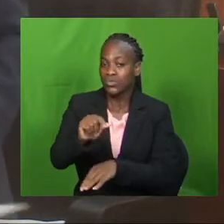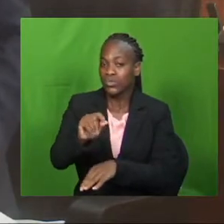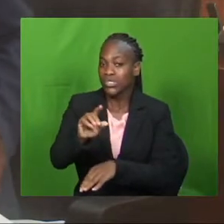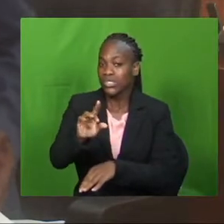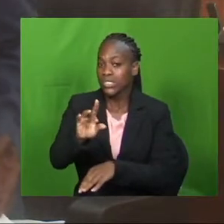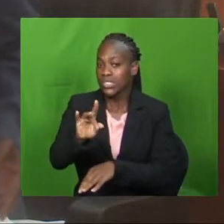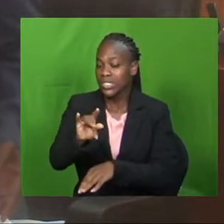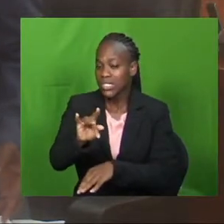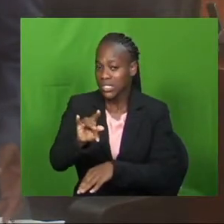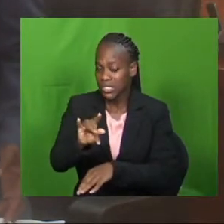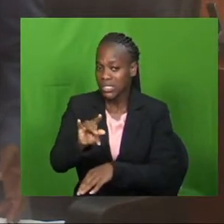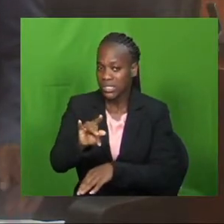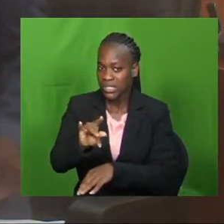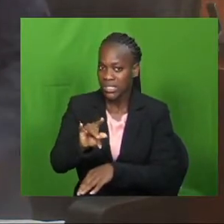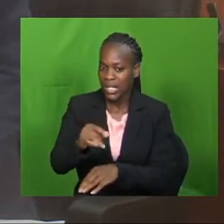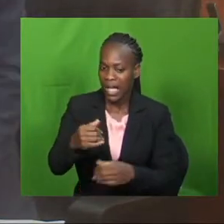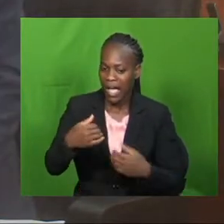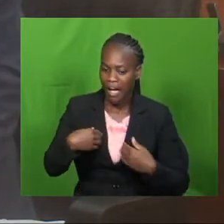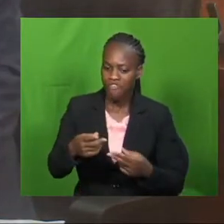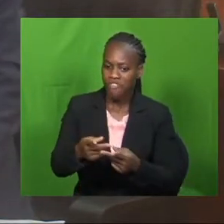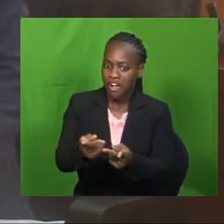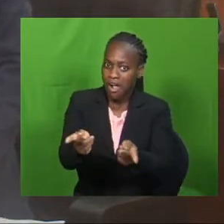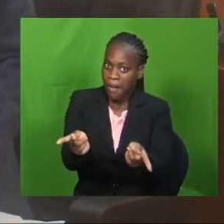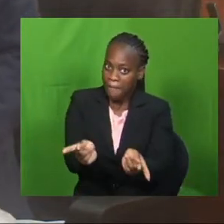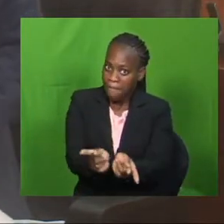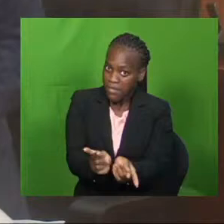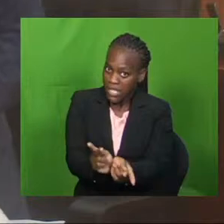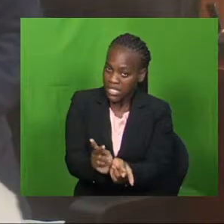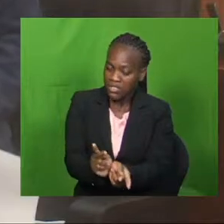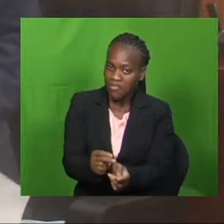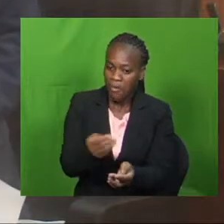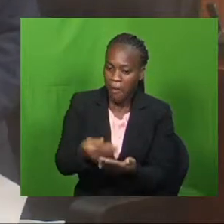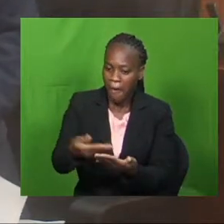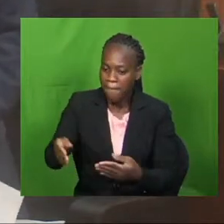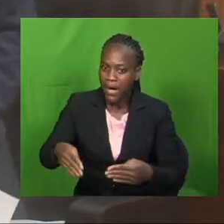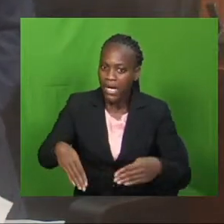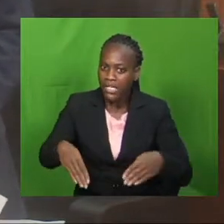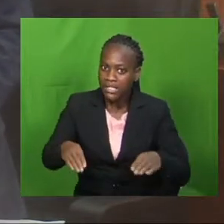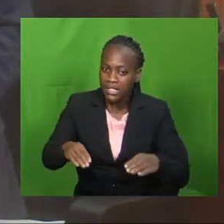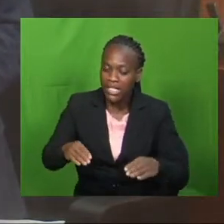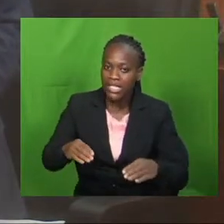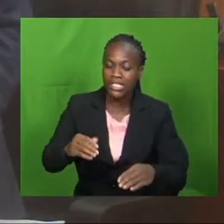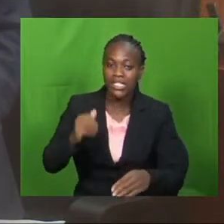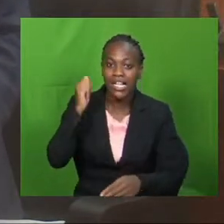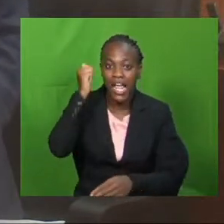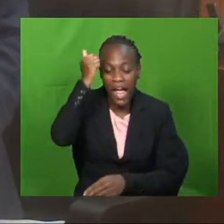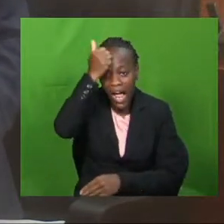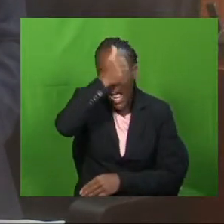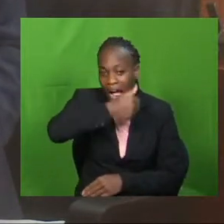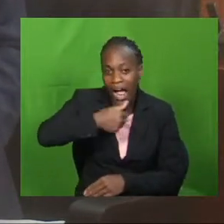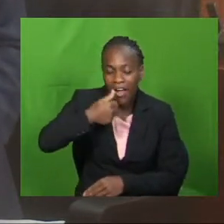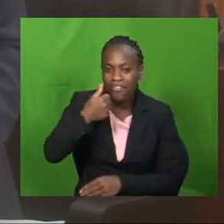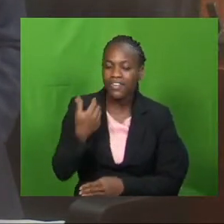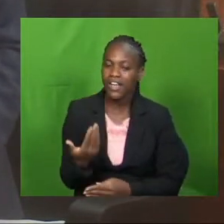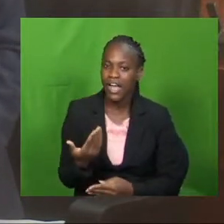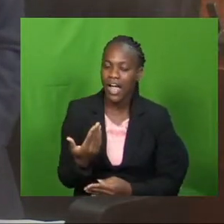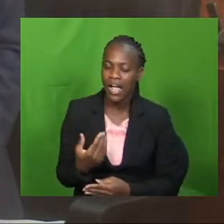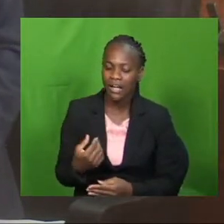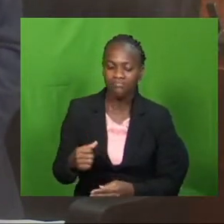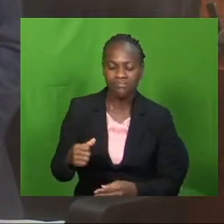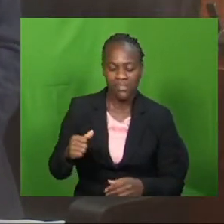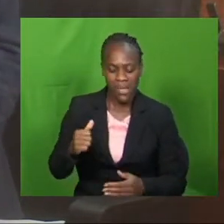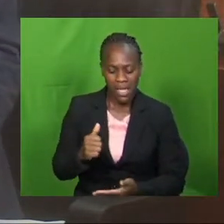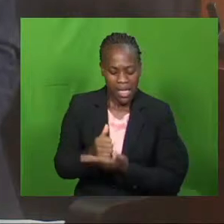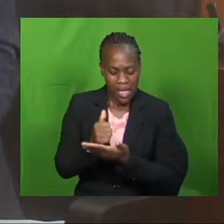market for goods and services on the continent, facilitated by the free movement of persons